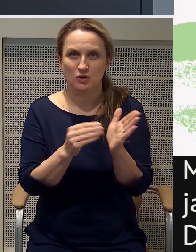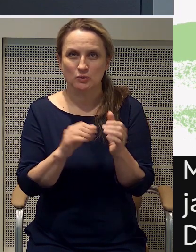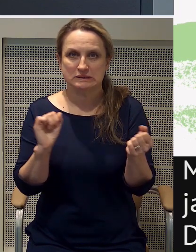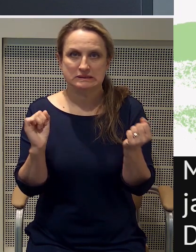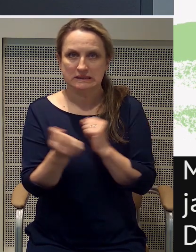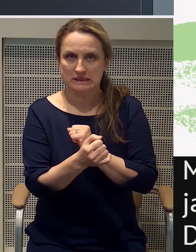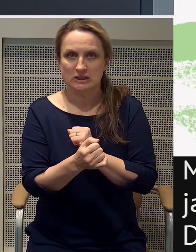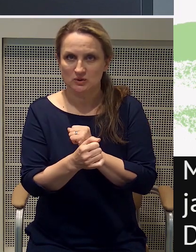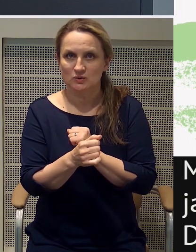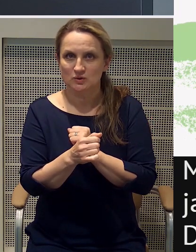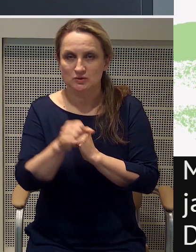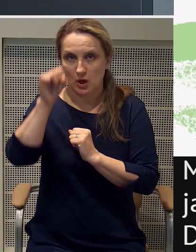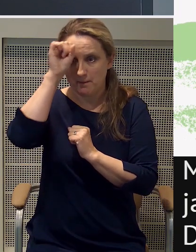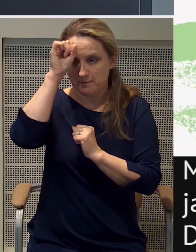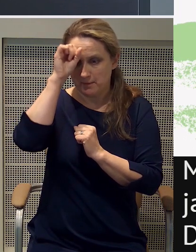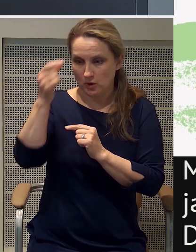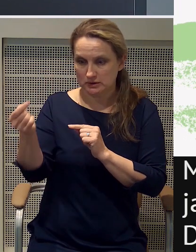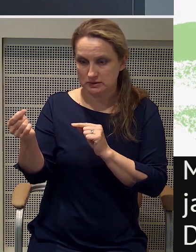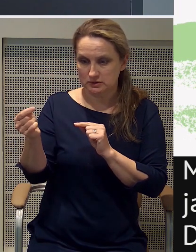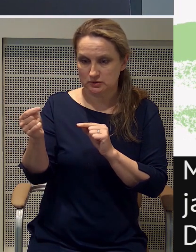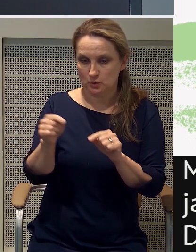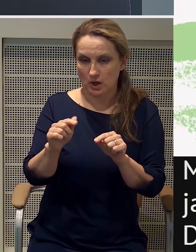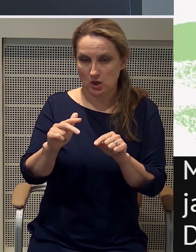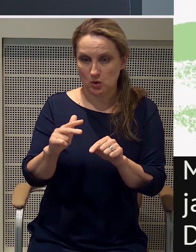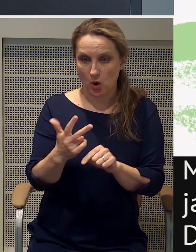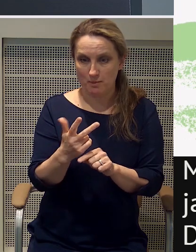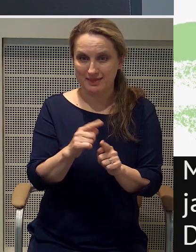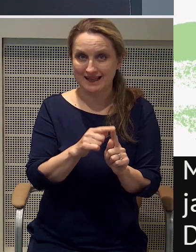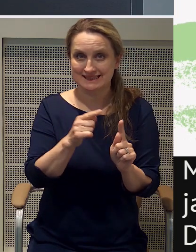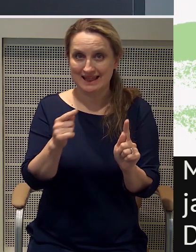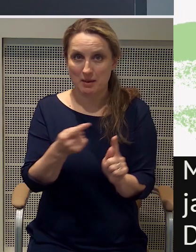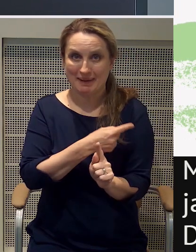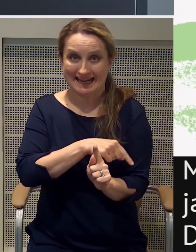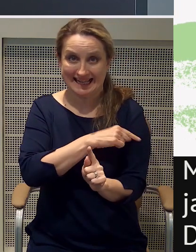Firstly, regarding the diagnosis, that was really quick.